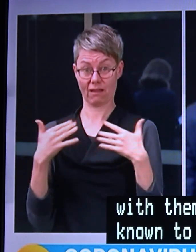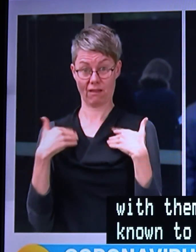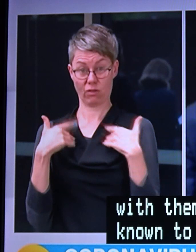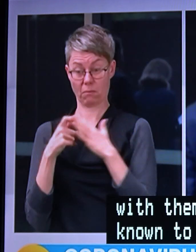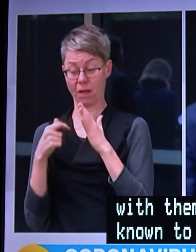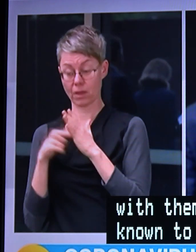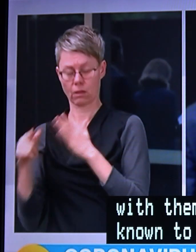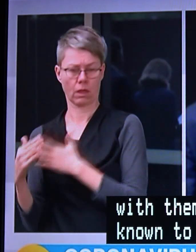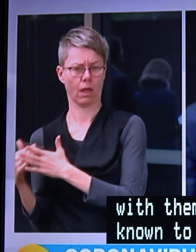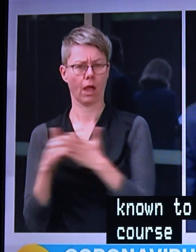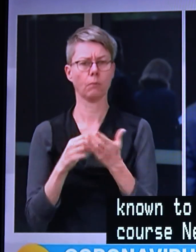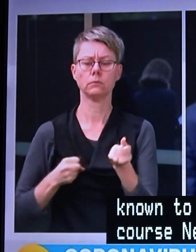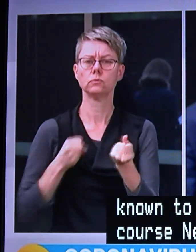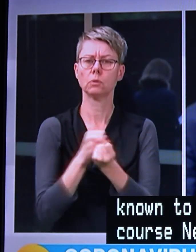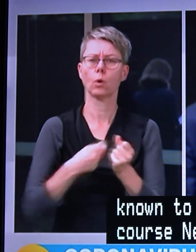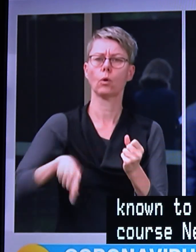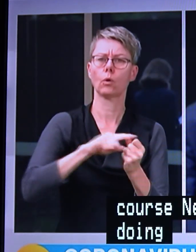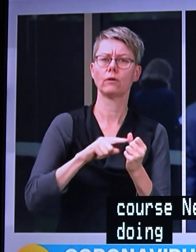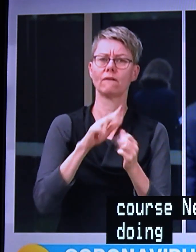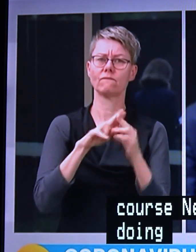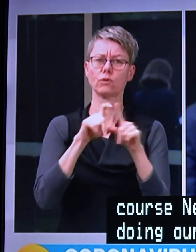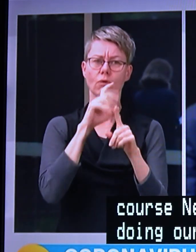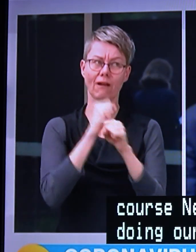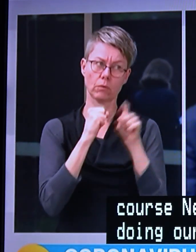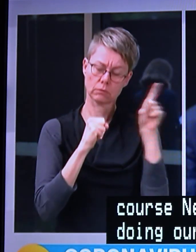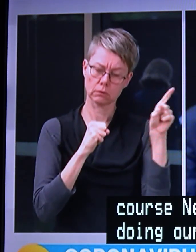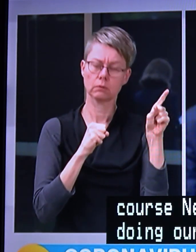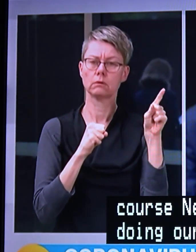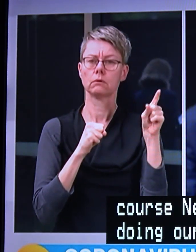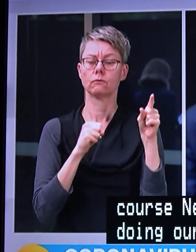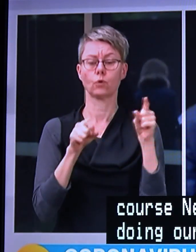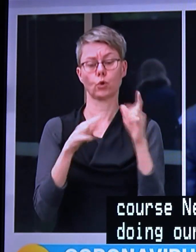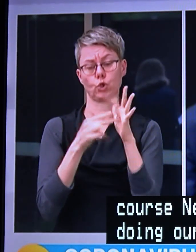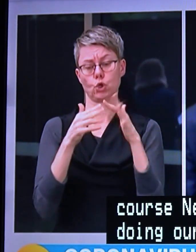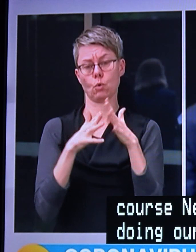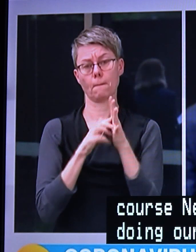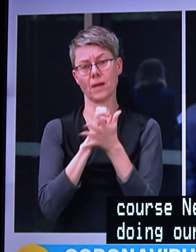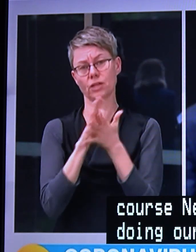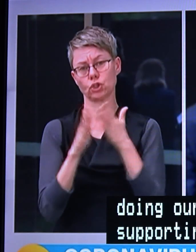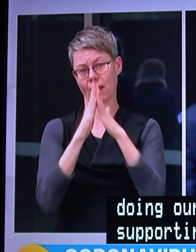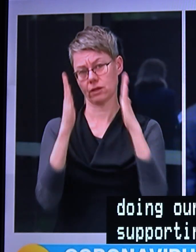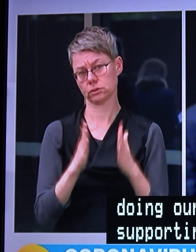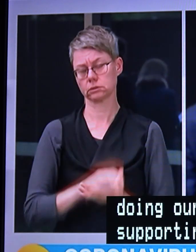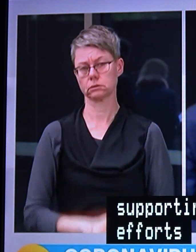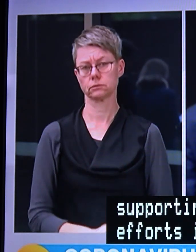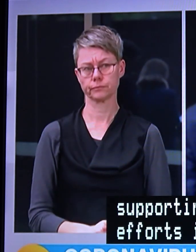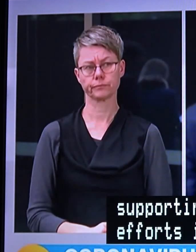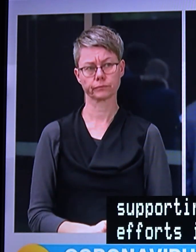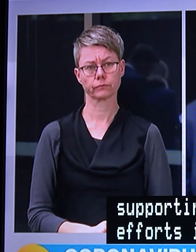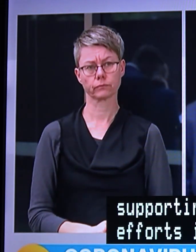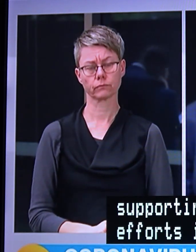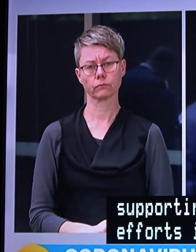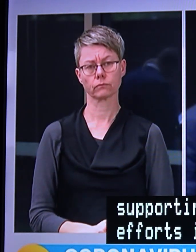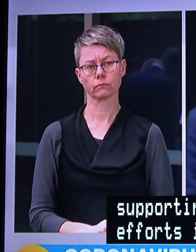doing their part in supporting the federal government's efforts in relation to that home. I also wanted to